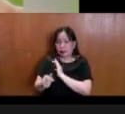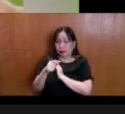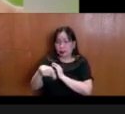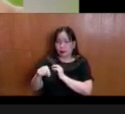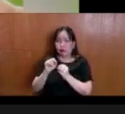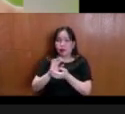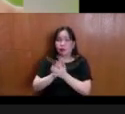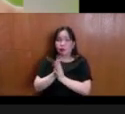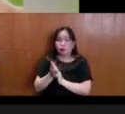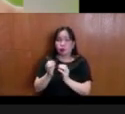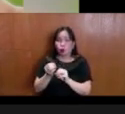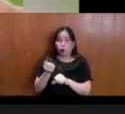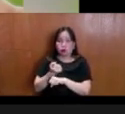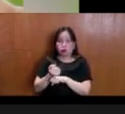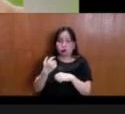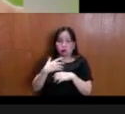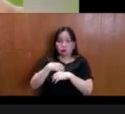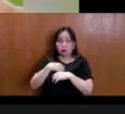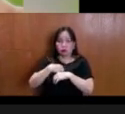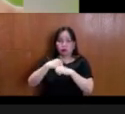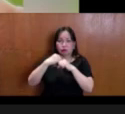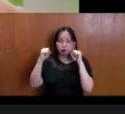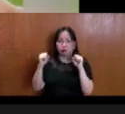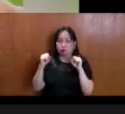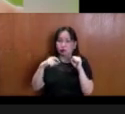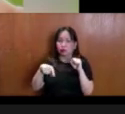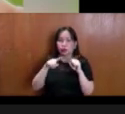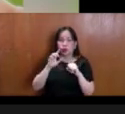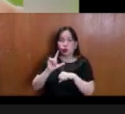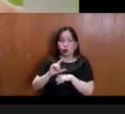more resilient in their livelihoods, and also to